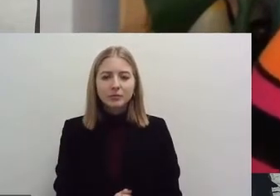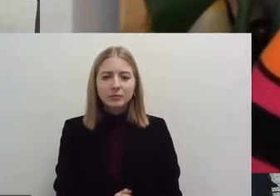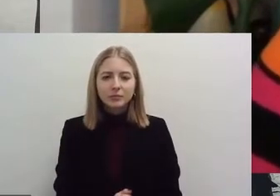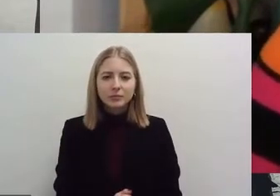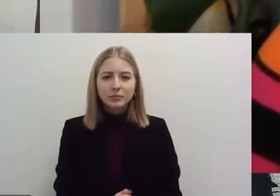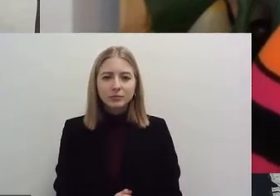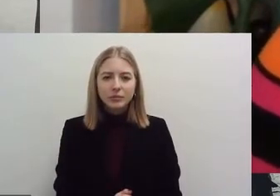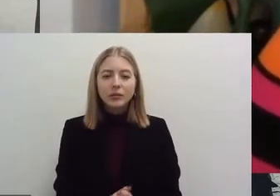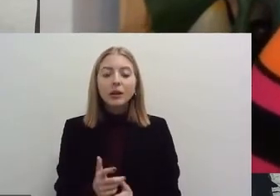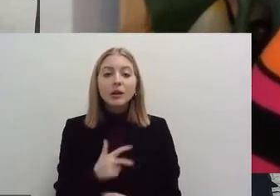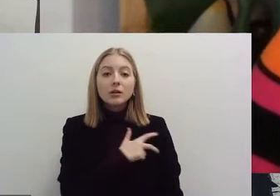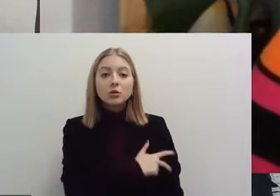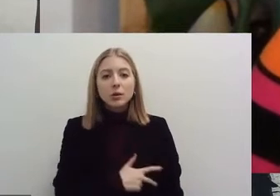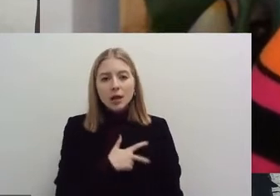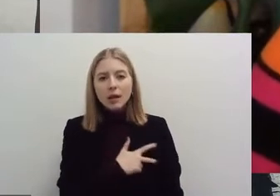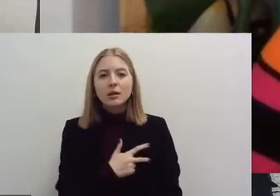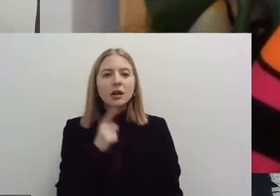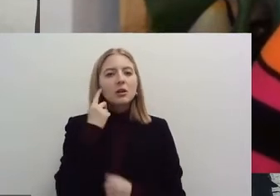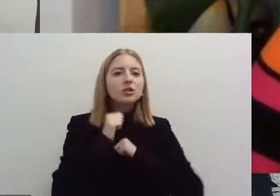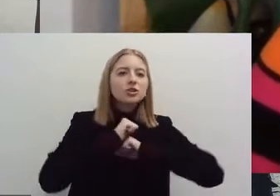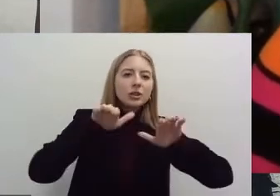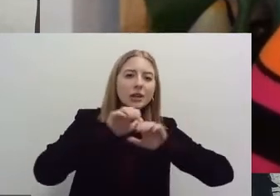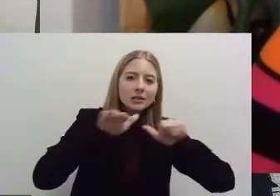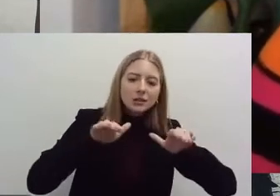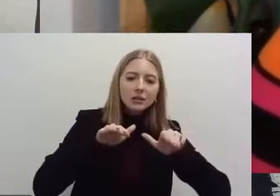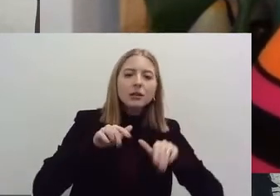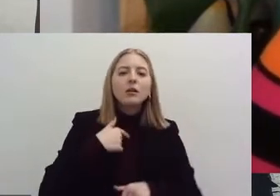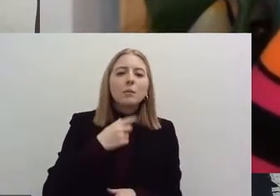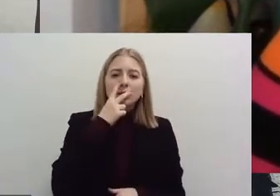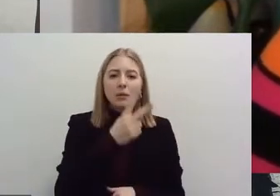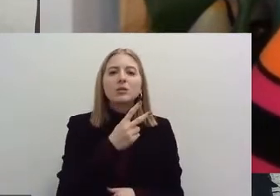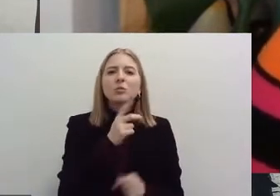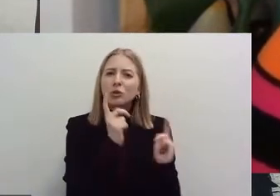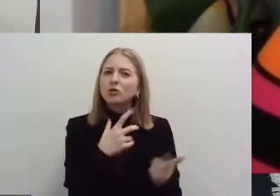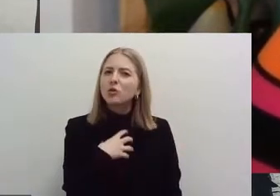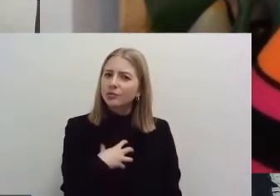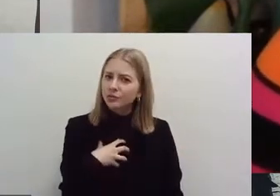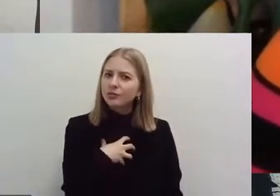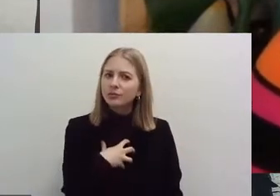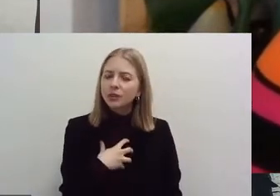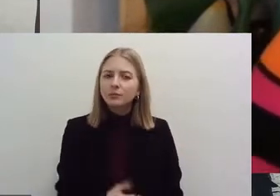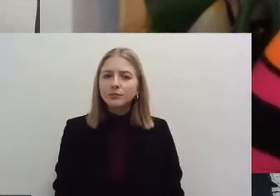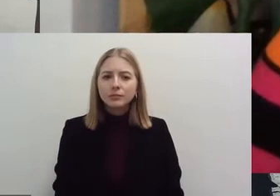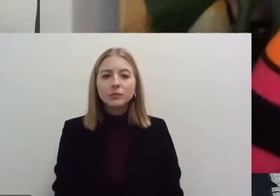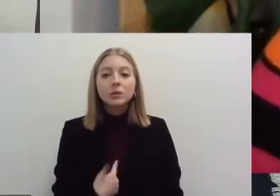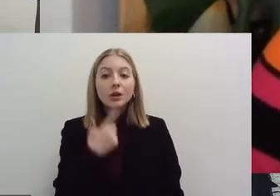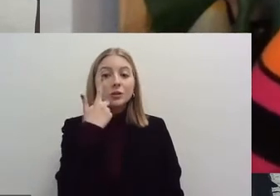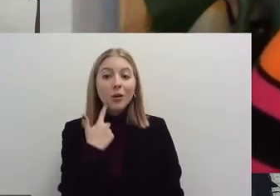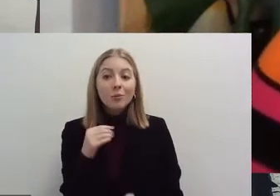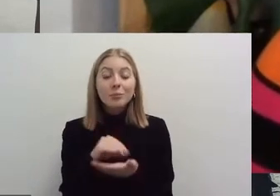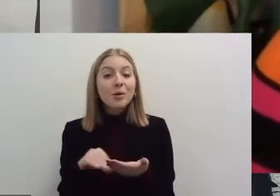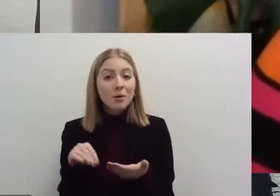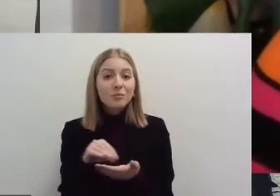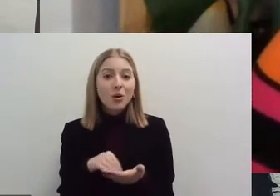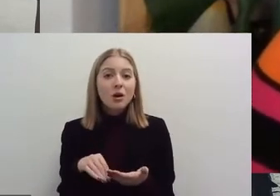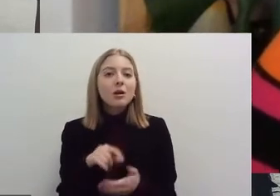now. And then to say something very lastly about climate, which, since Julian already said something, we have to